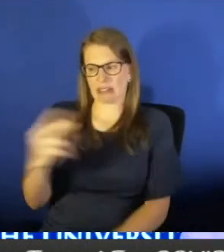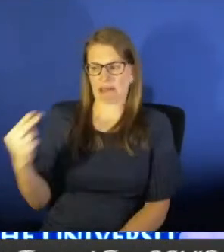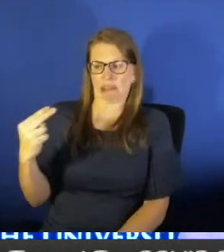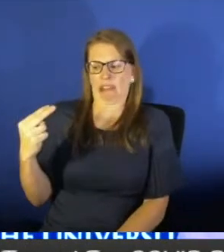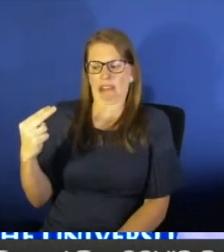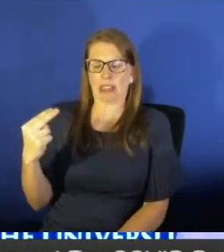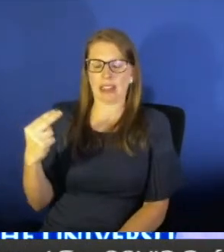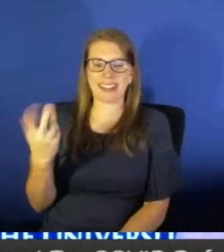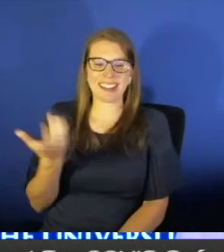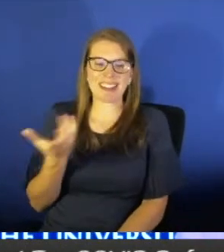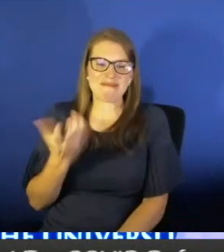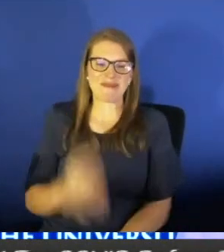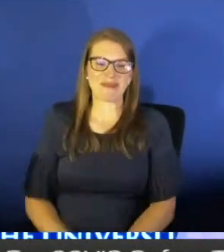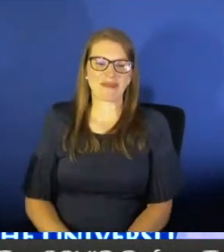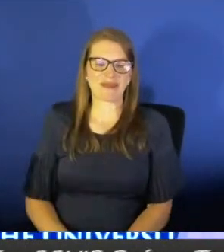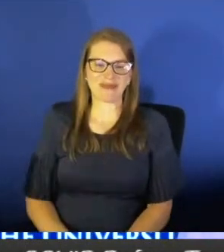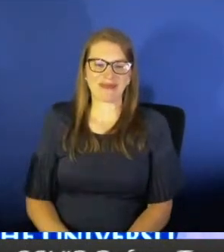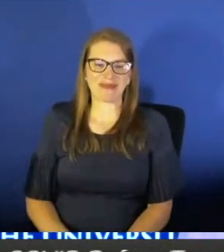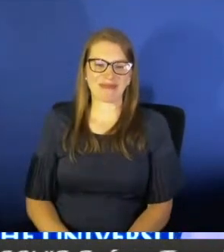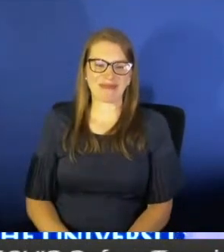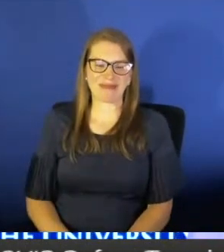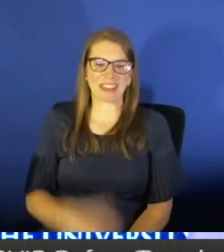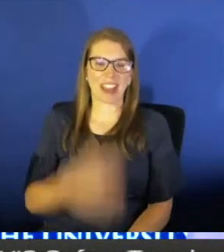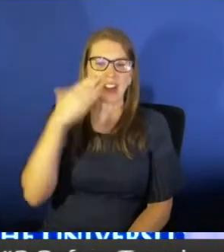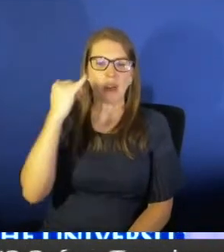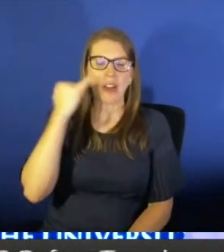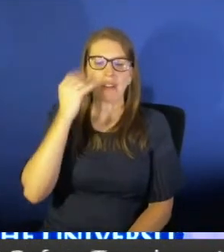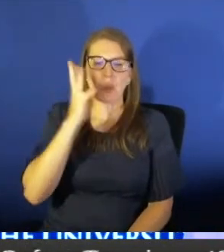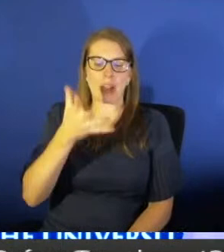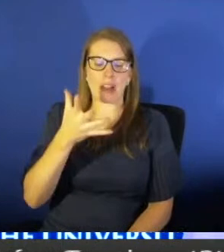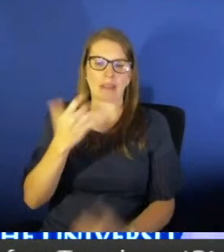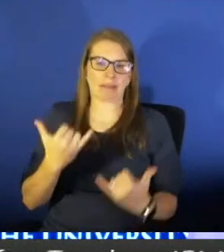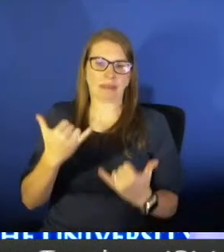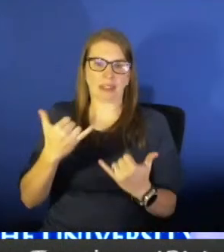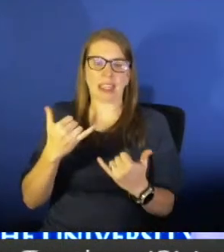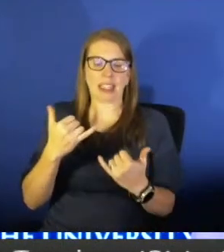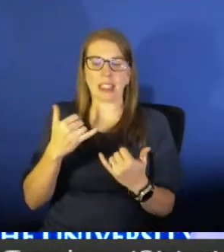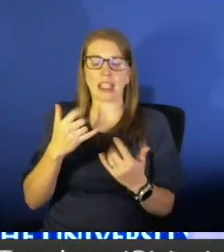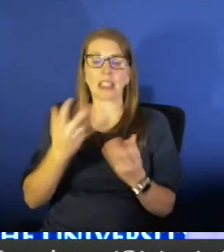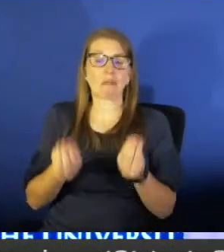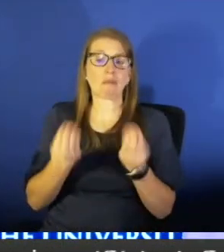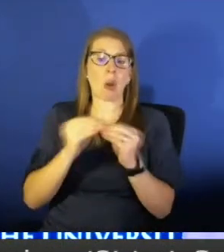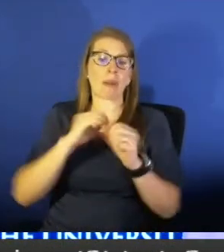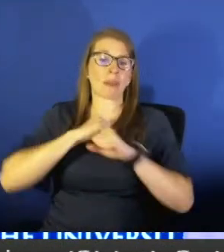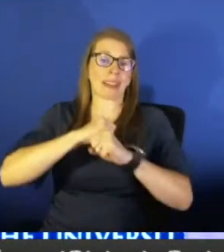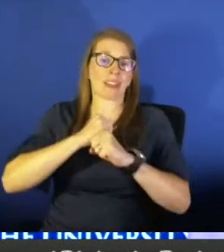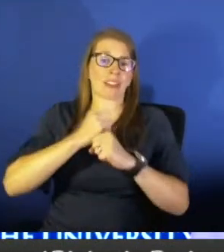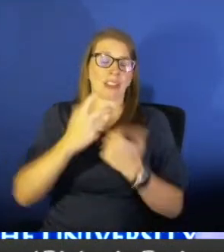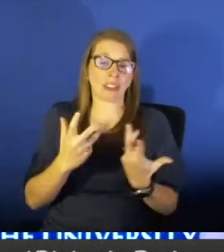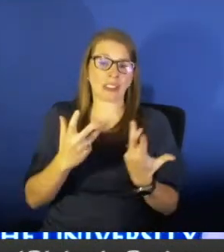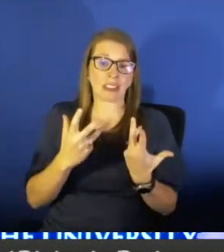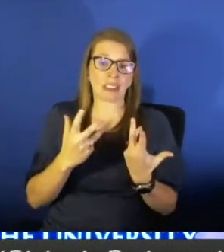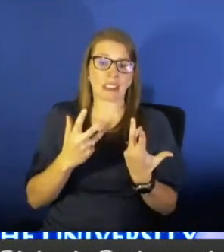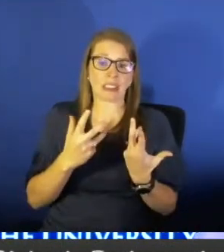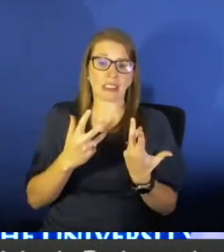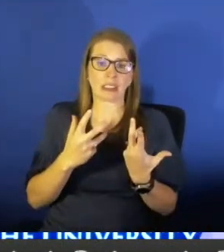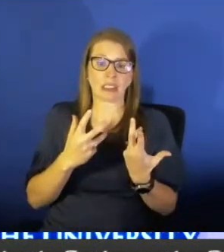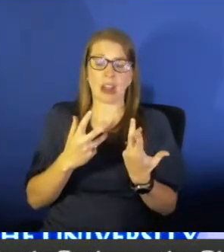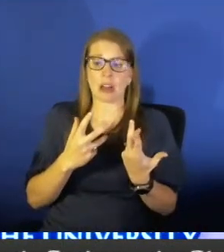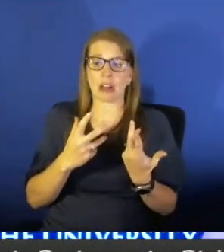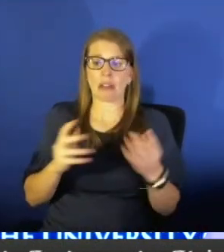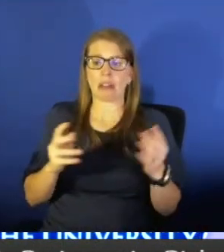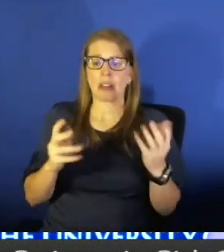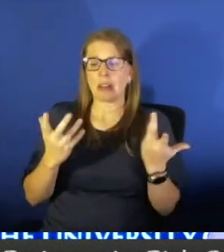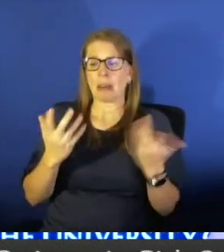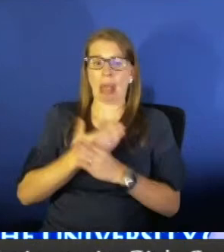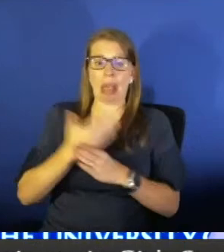I don't know if I will be this time. Again, it's all further protection. It's not a big inconvenience for me, so